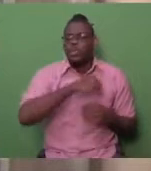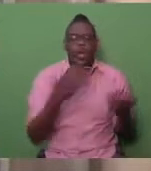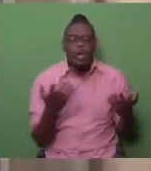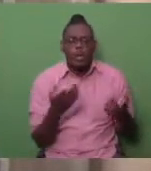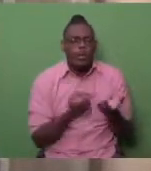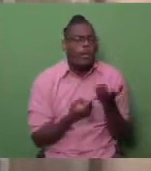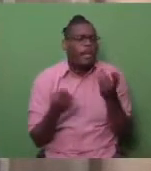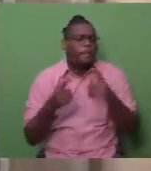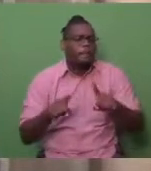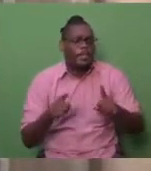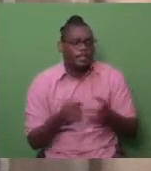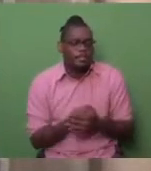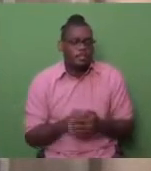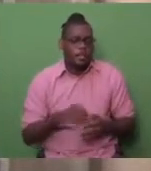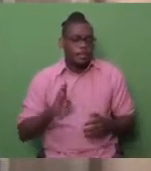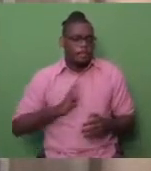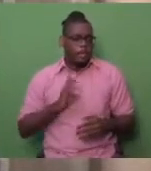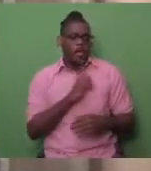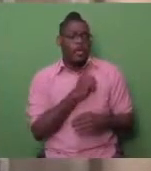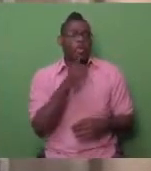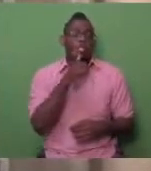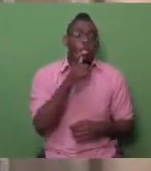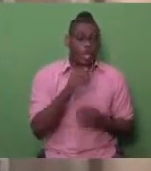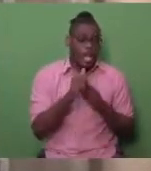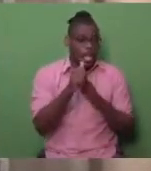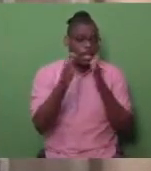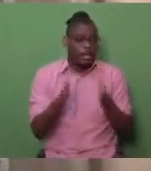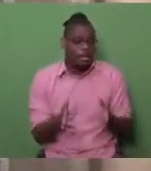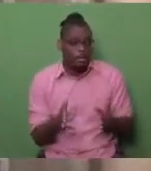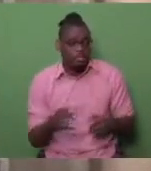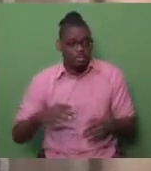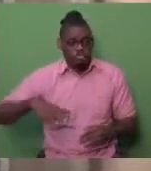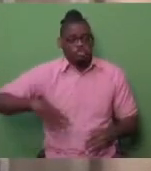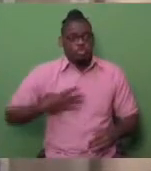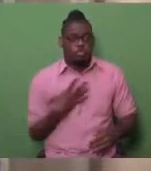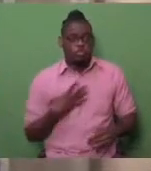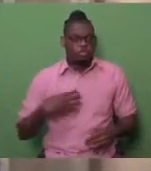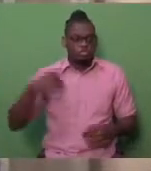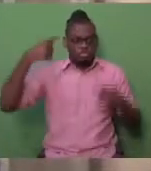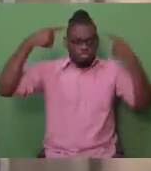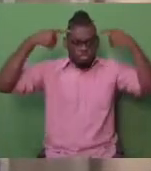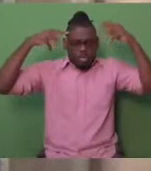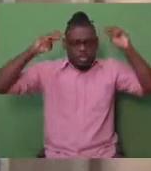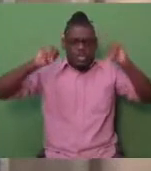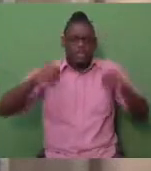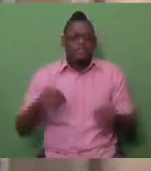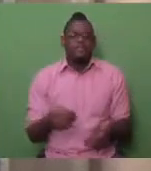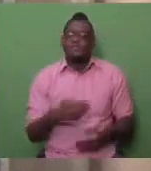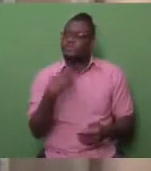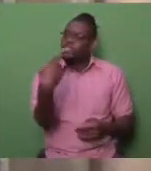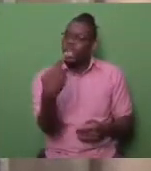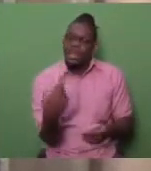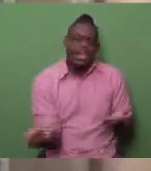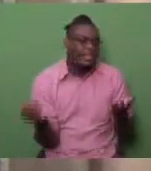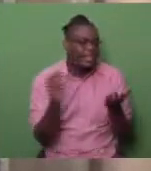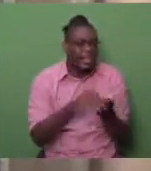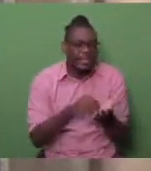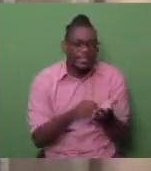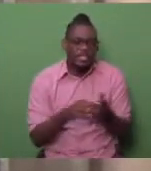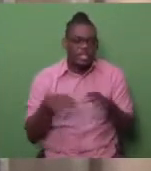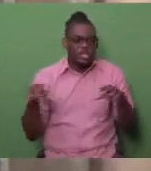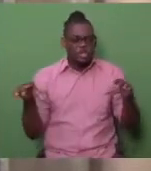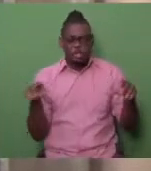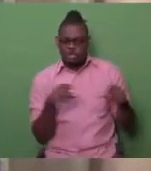The thousands of ex-Petrotrin workers and families who are now on the breadline are not resilient like that. as the best friend of the